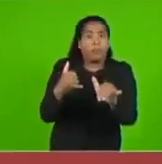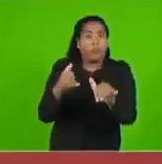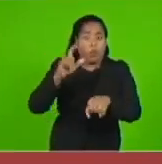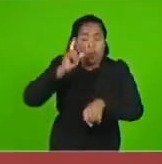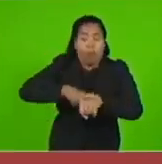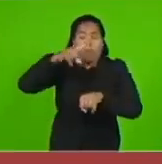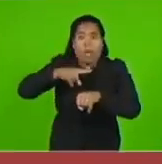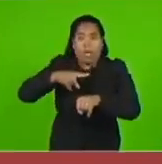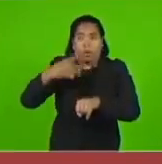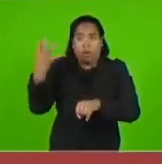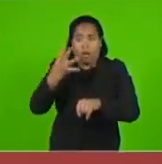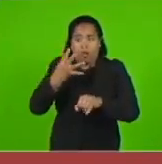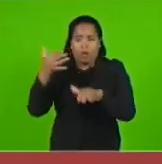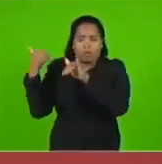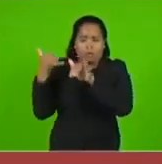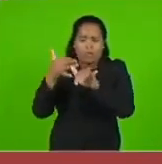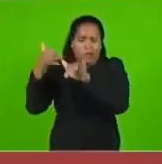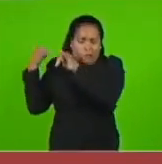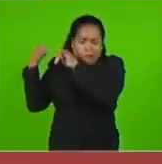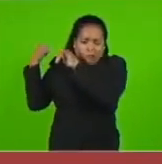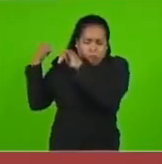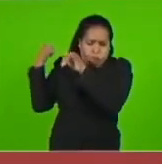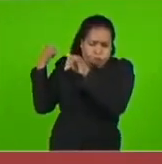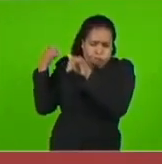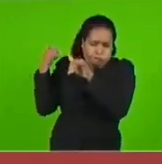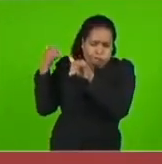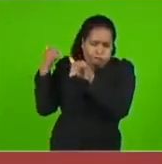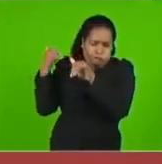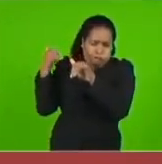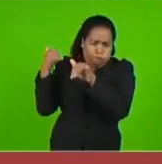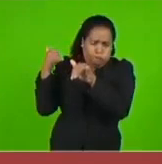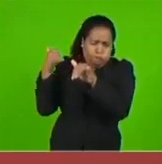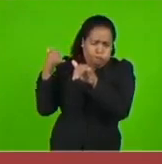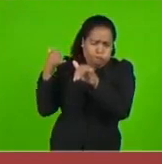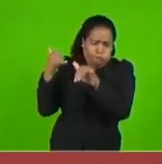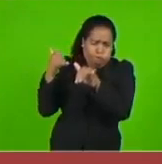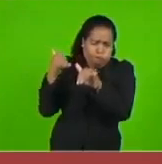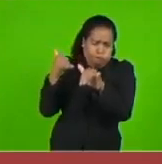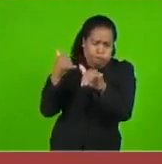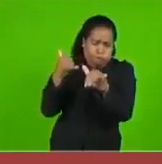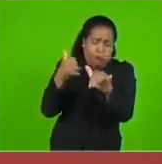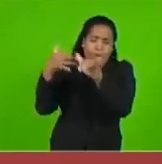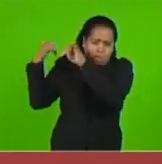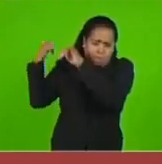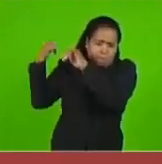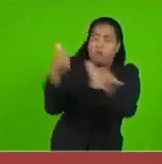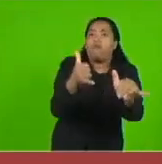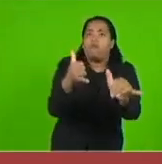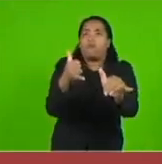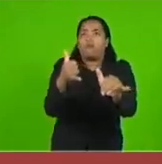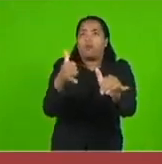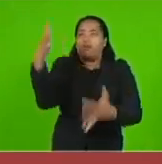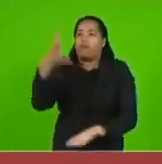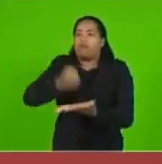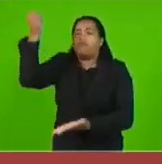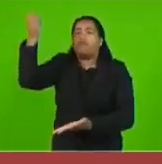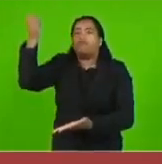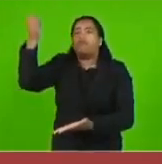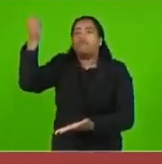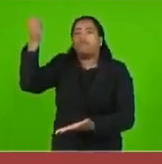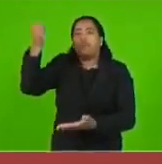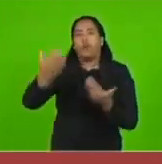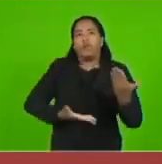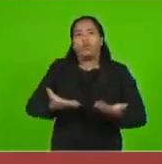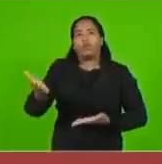a harsh sound of the trumpet. The fourth sound of the trumpet is a harsh sound. It is something that, because it's not going to change, it's going to be